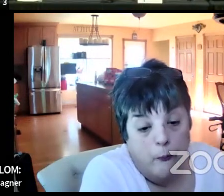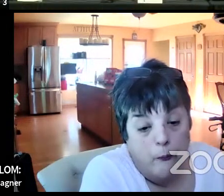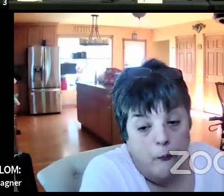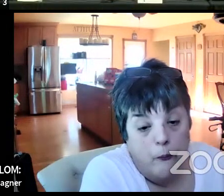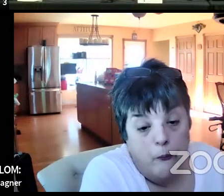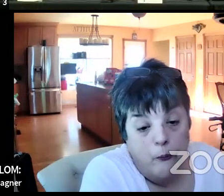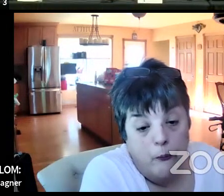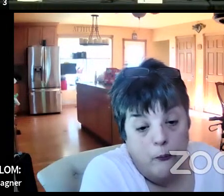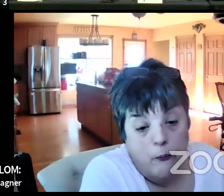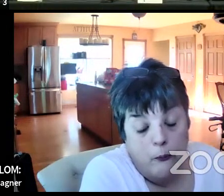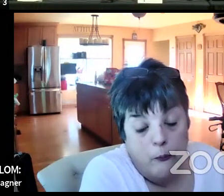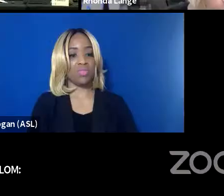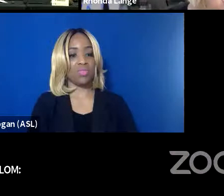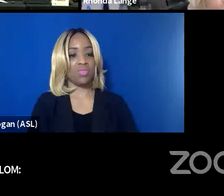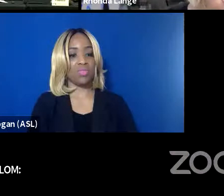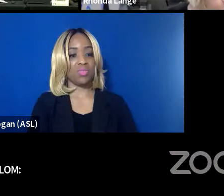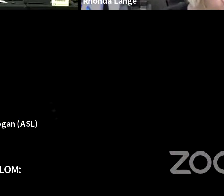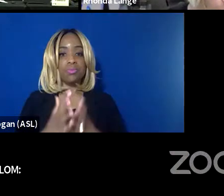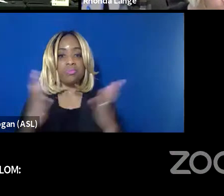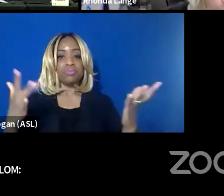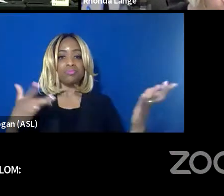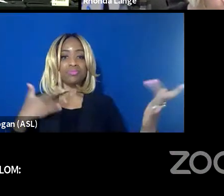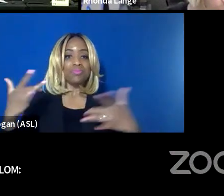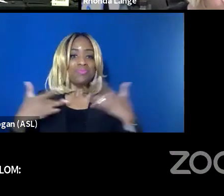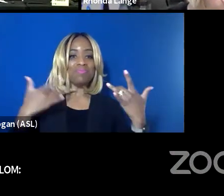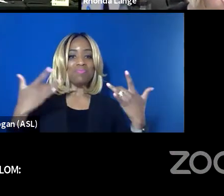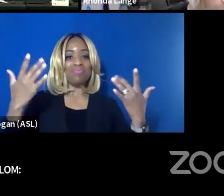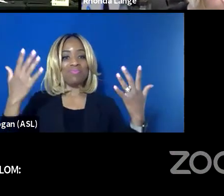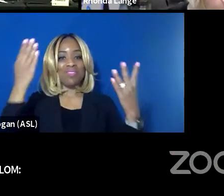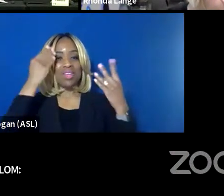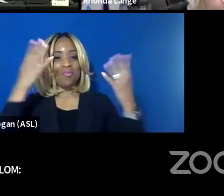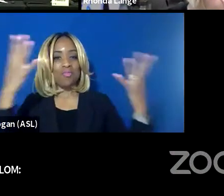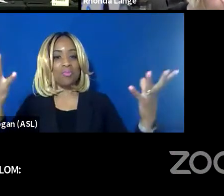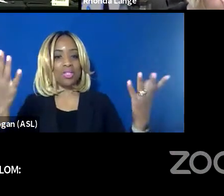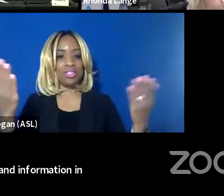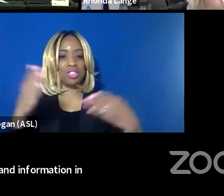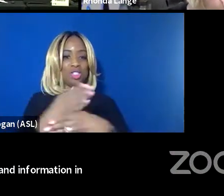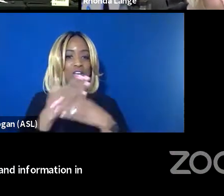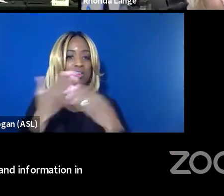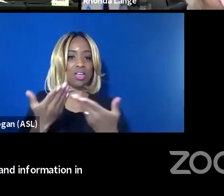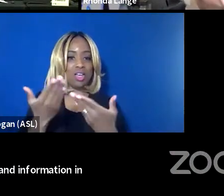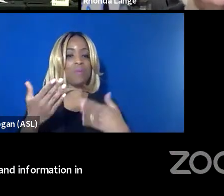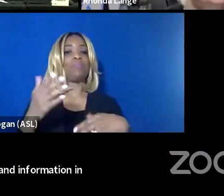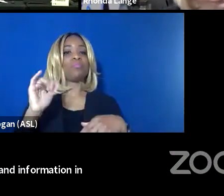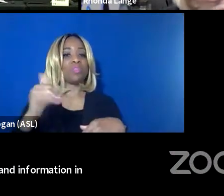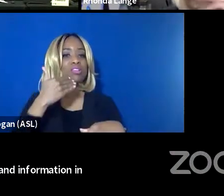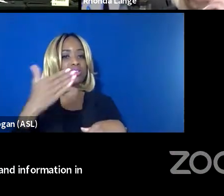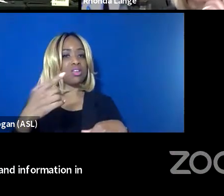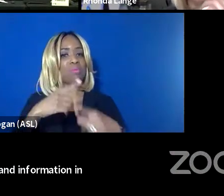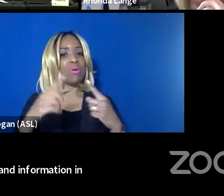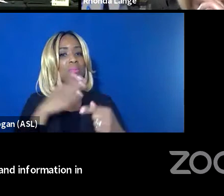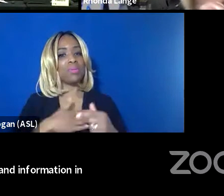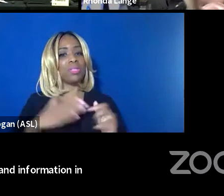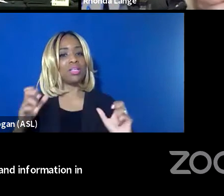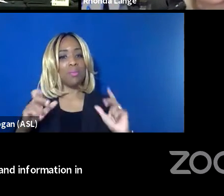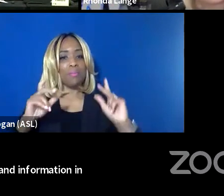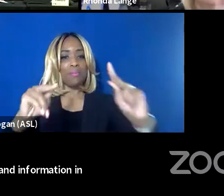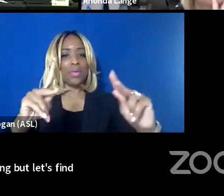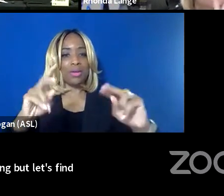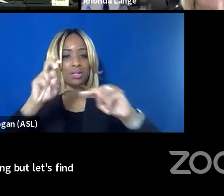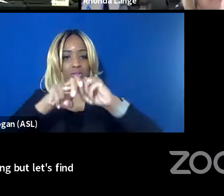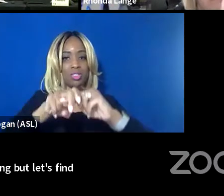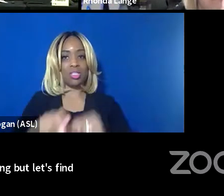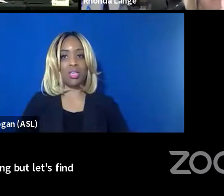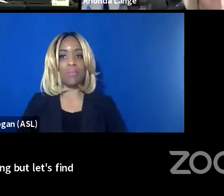There's a lot of excitement and information in the room that is a good thing, but let's find our way back to our seat.